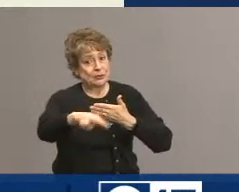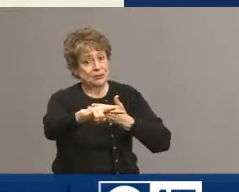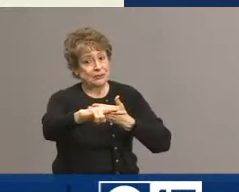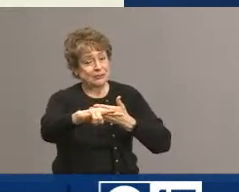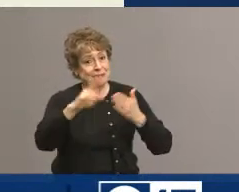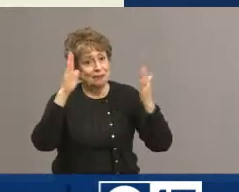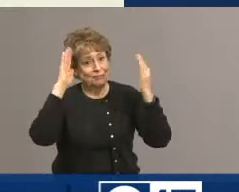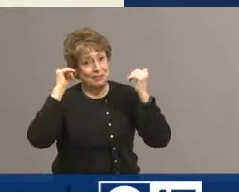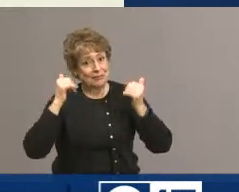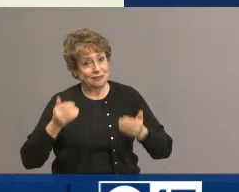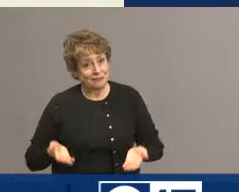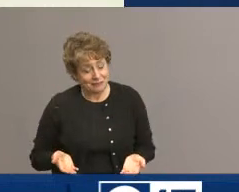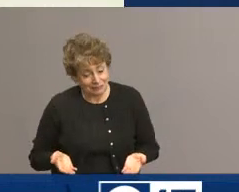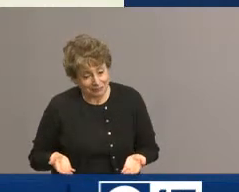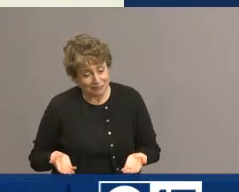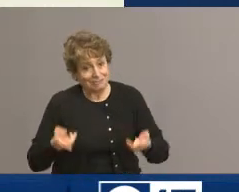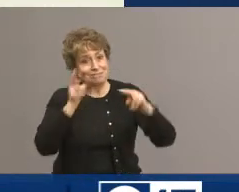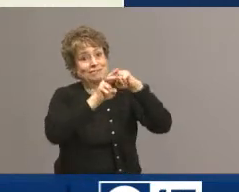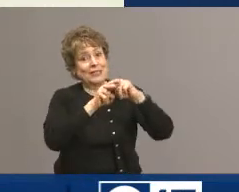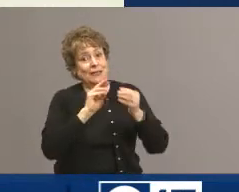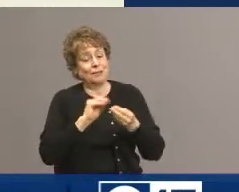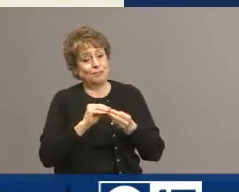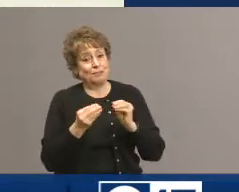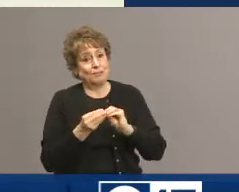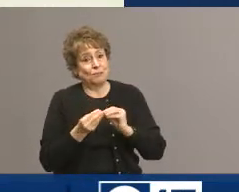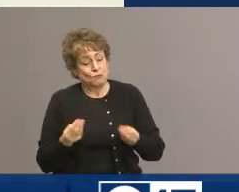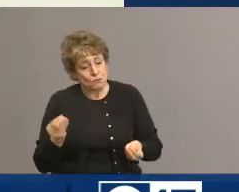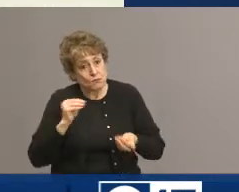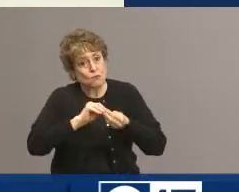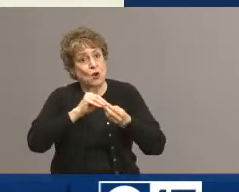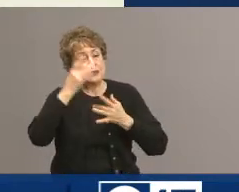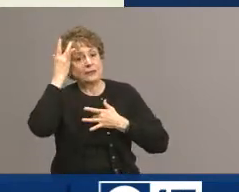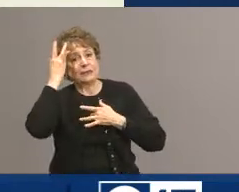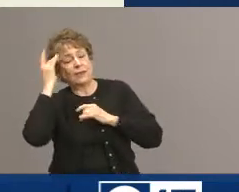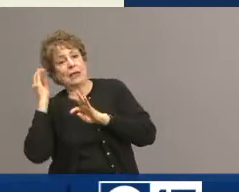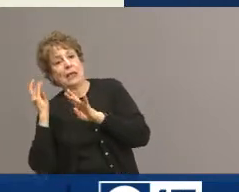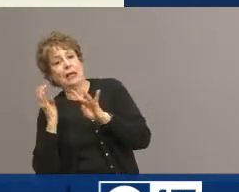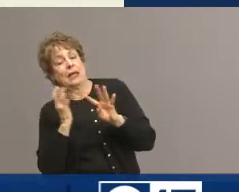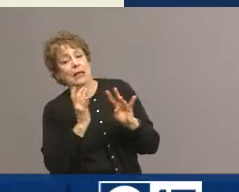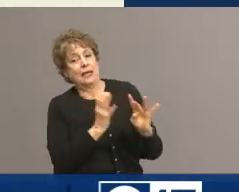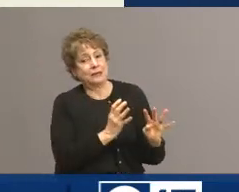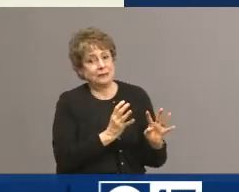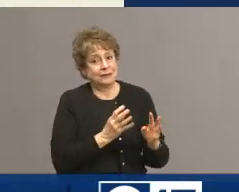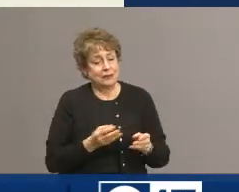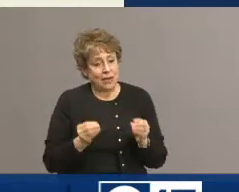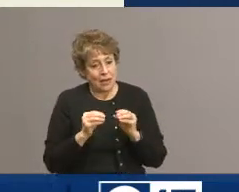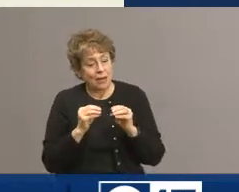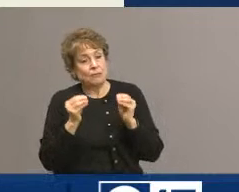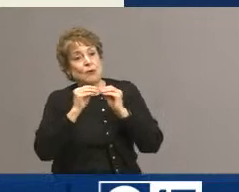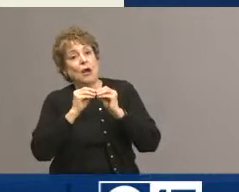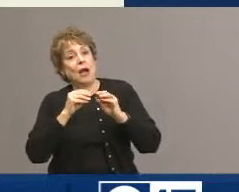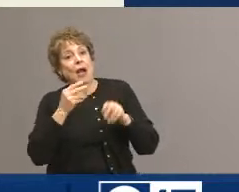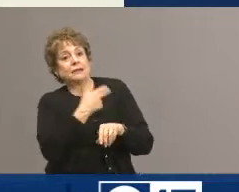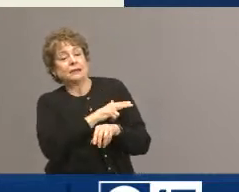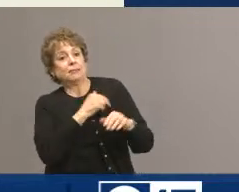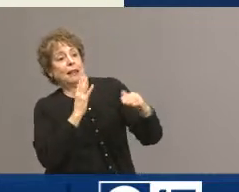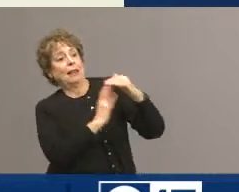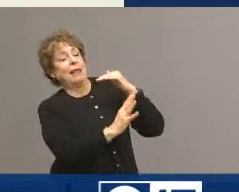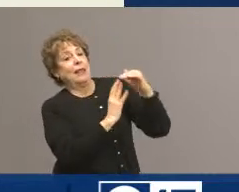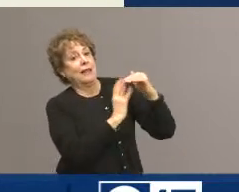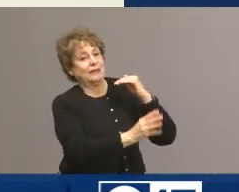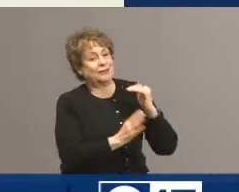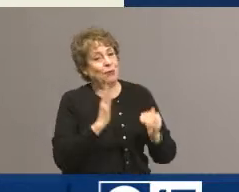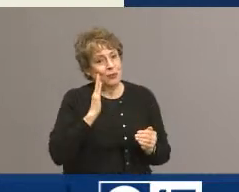to expect additional hospitalizations. The decisions that we're making today will allow us